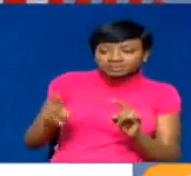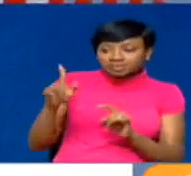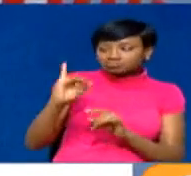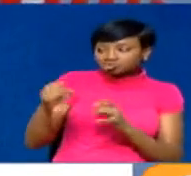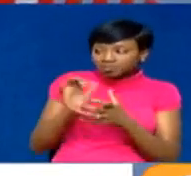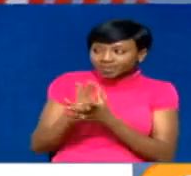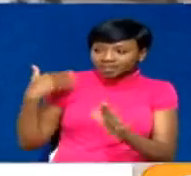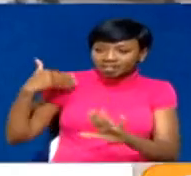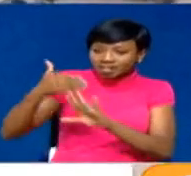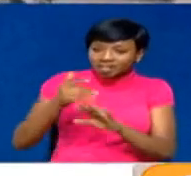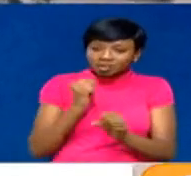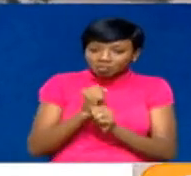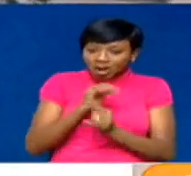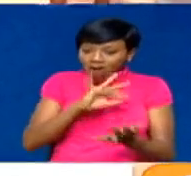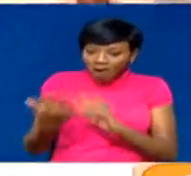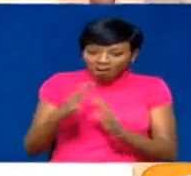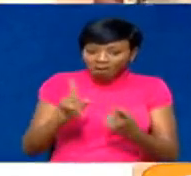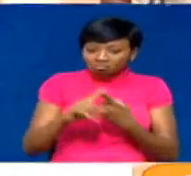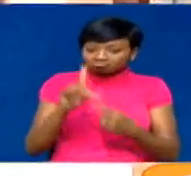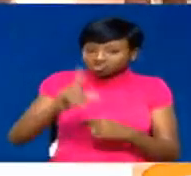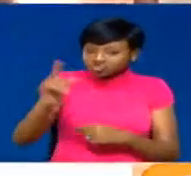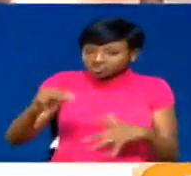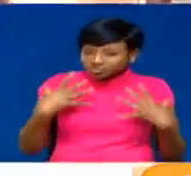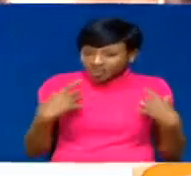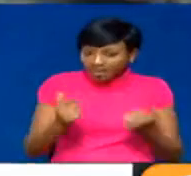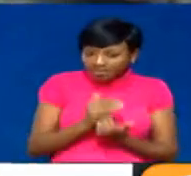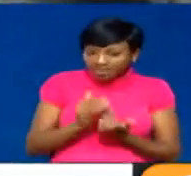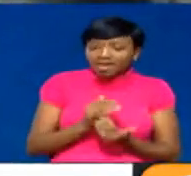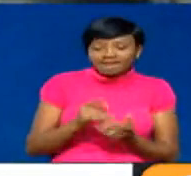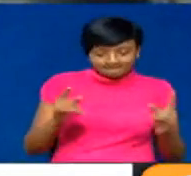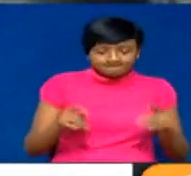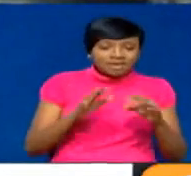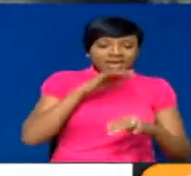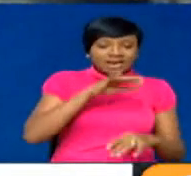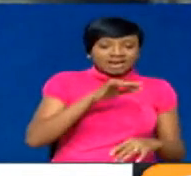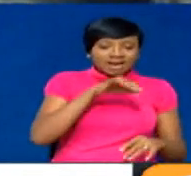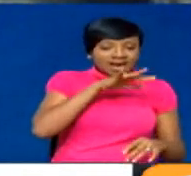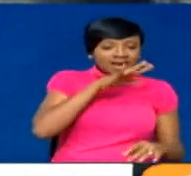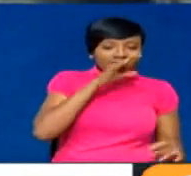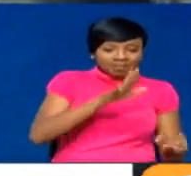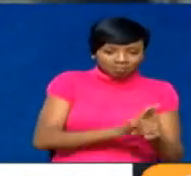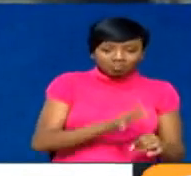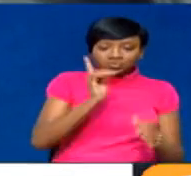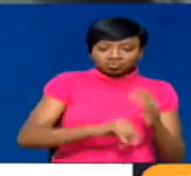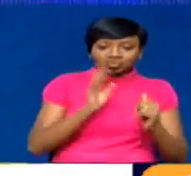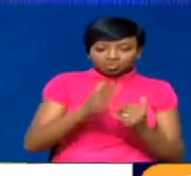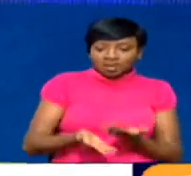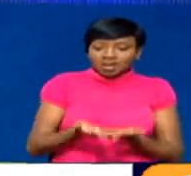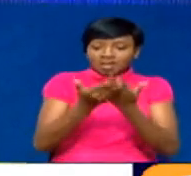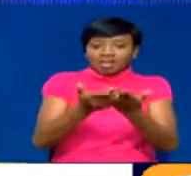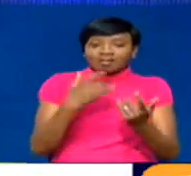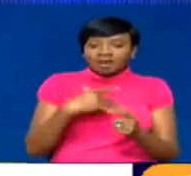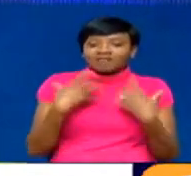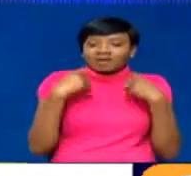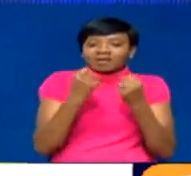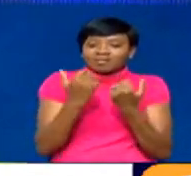quality and affordable healthcare, which is also at the center of President Uhuru Kenyatta's legacy, Odinga promised to deliver a revolutionized healthcare system.